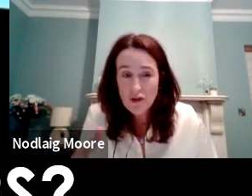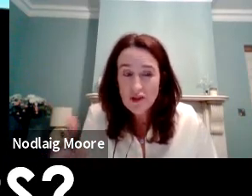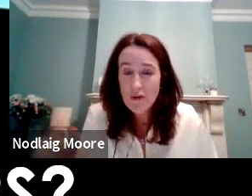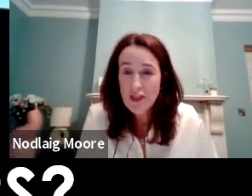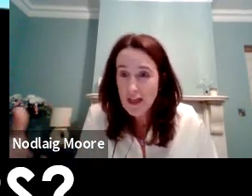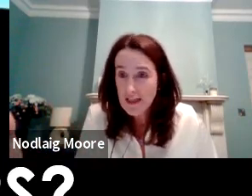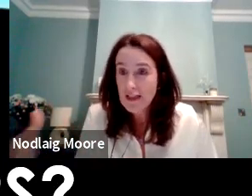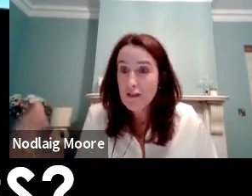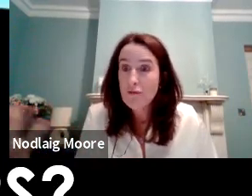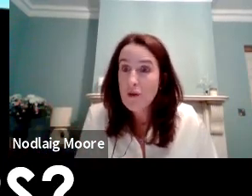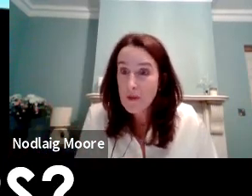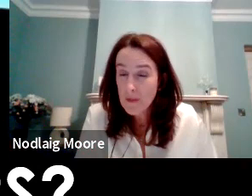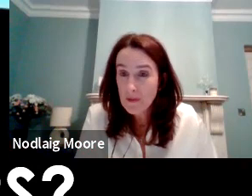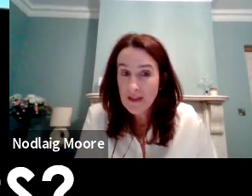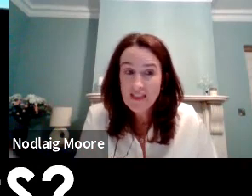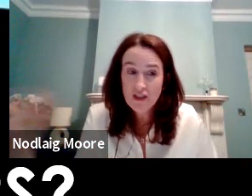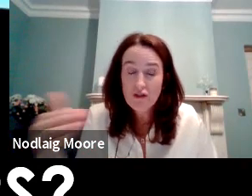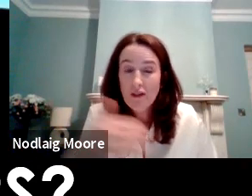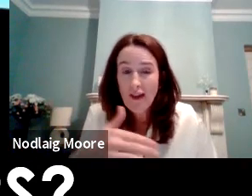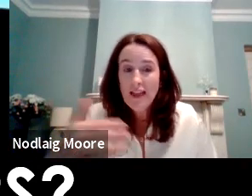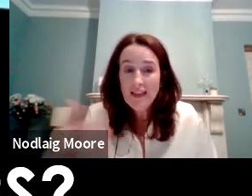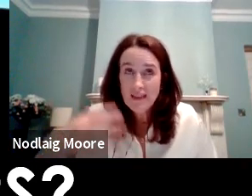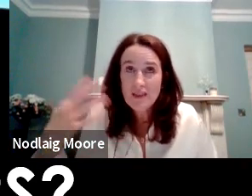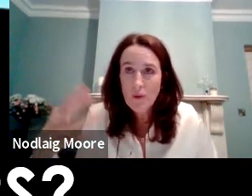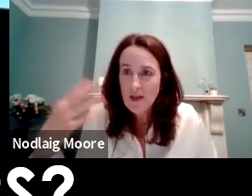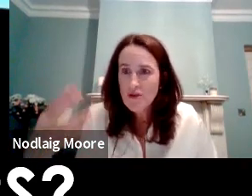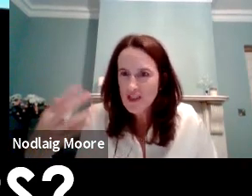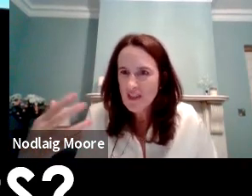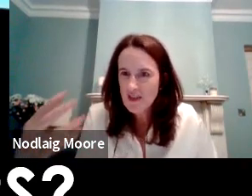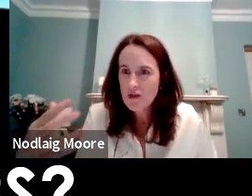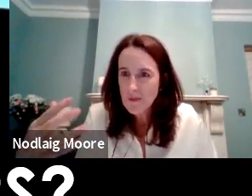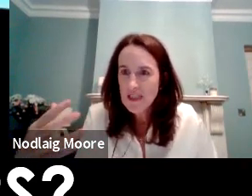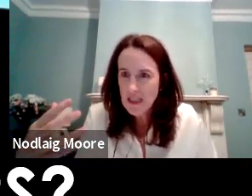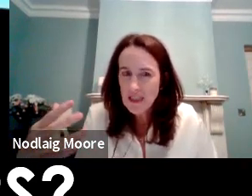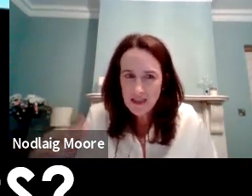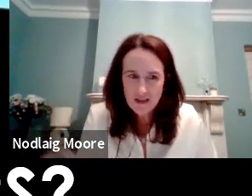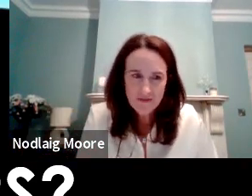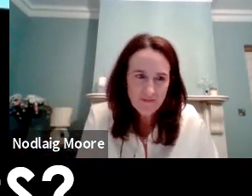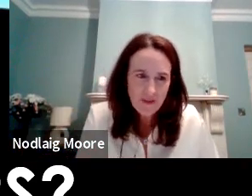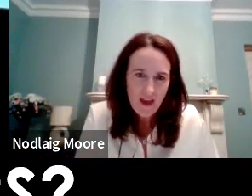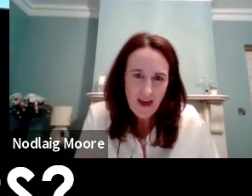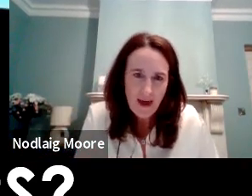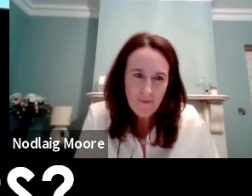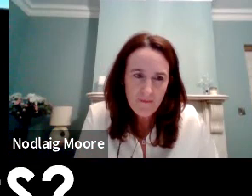menopause, but also educating and informing people that, you know, this is why I'm just getting stuck mid-sentence here.